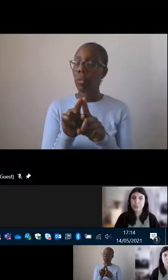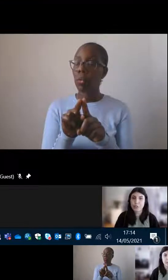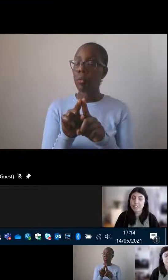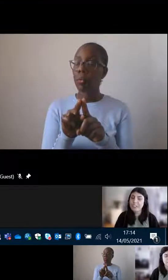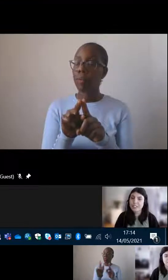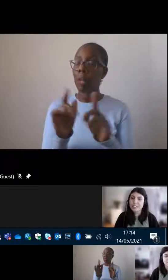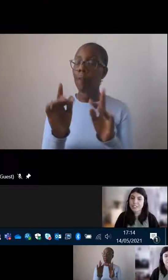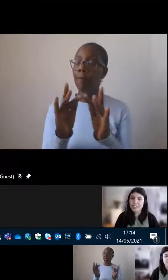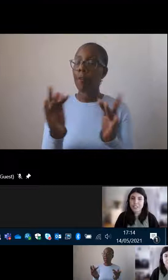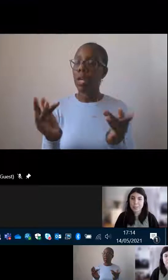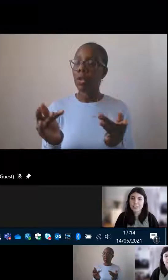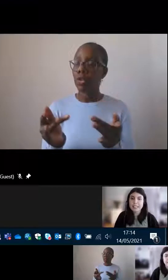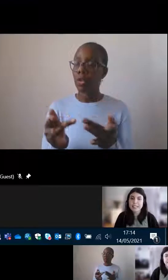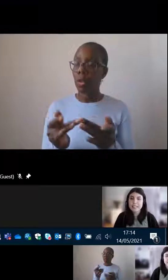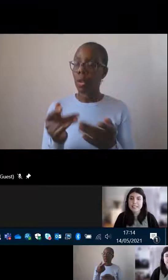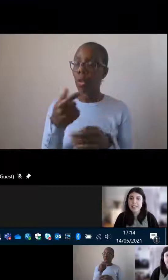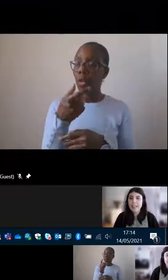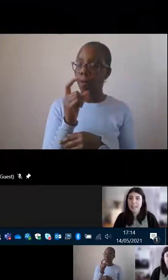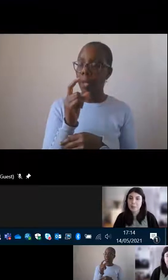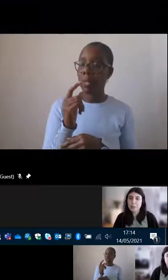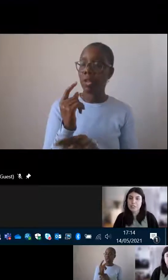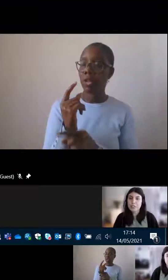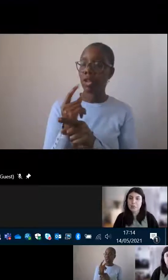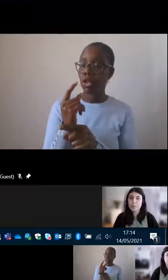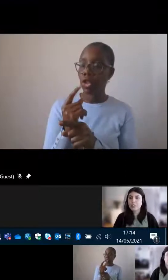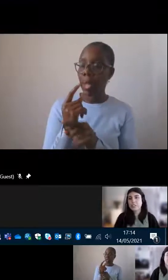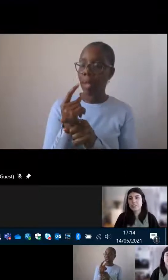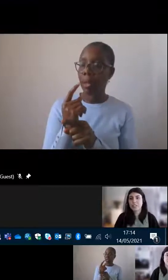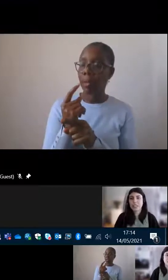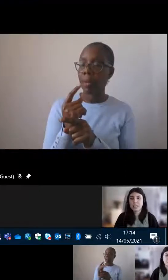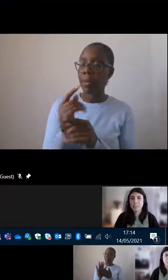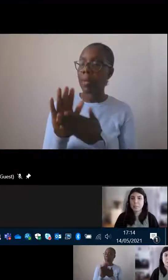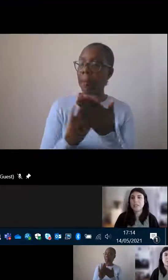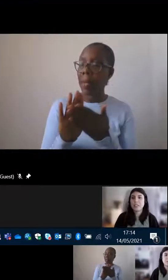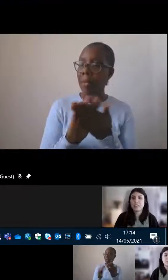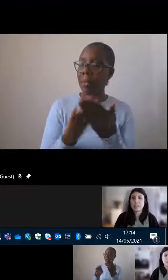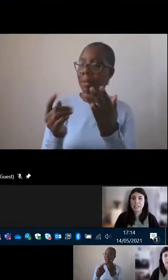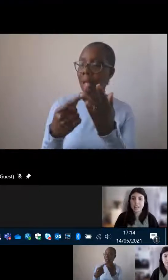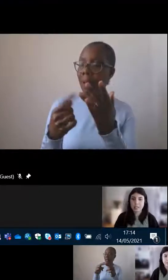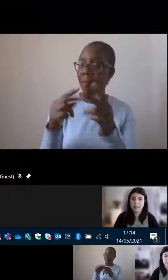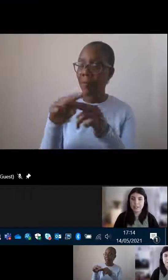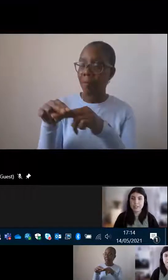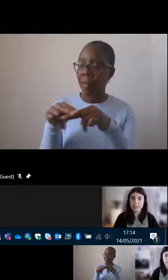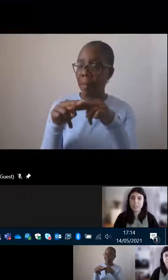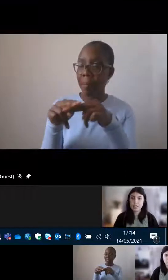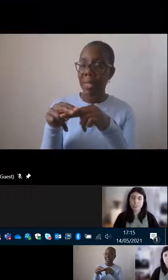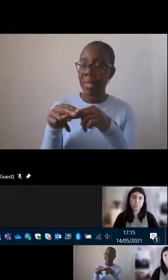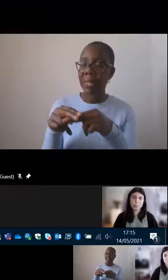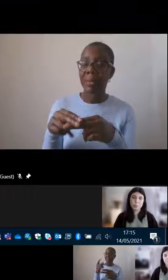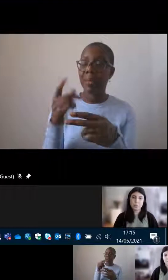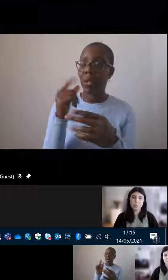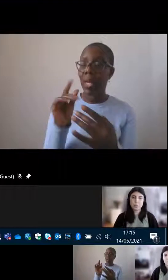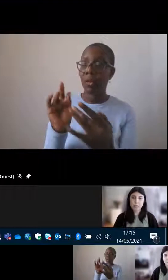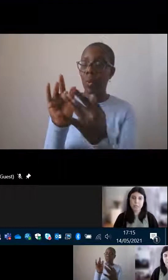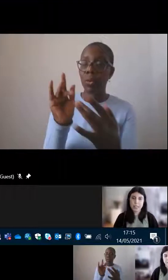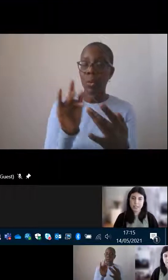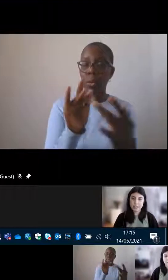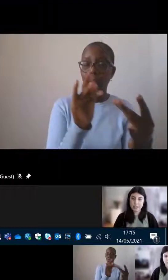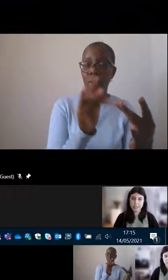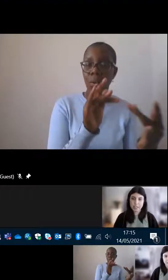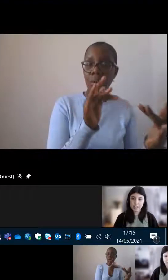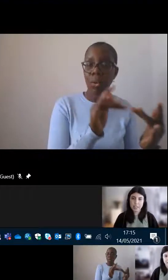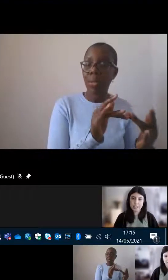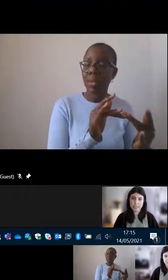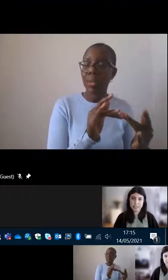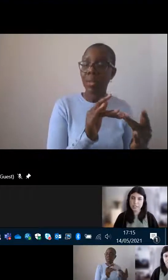with other parents and families. It's an opportunity really for parents and carers to come to a virtual